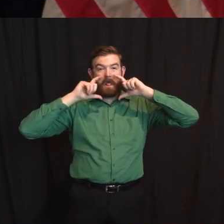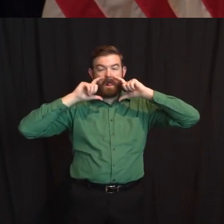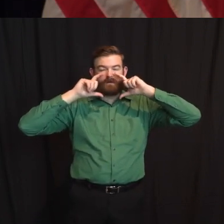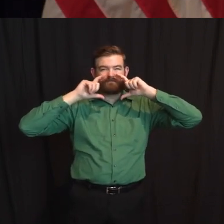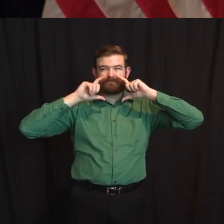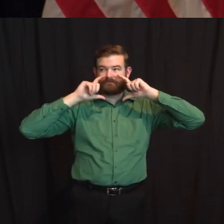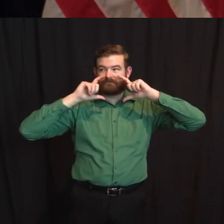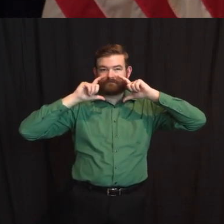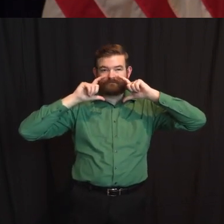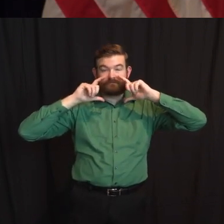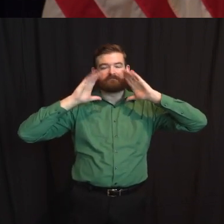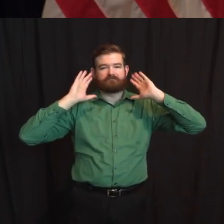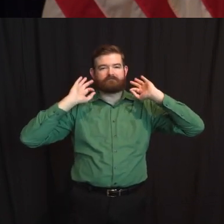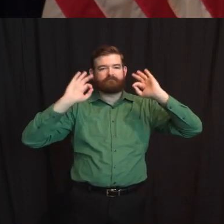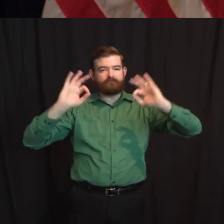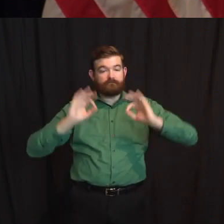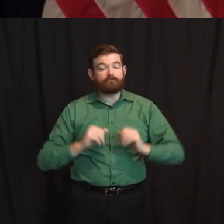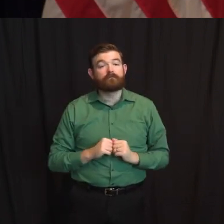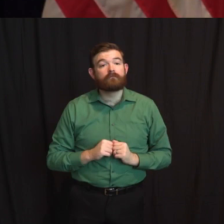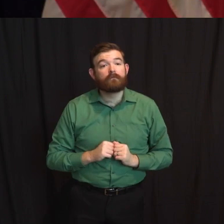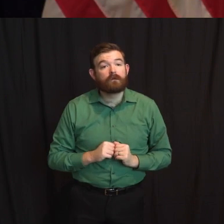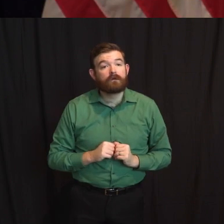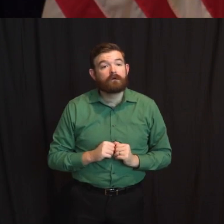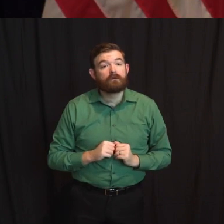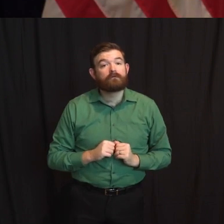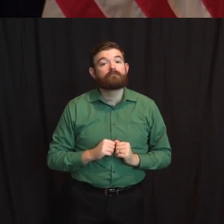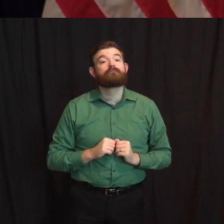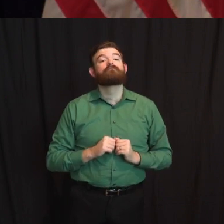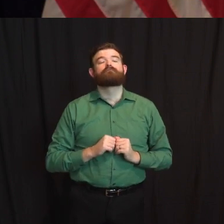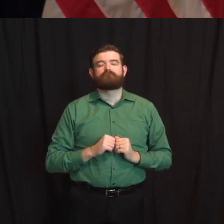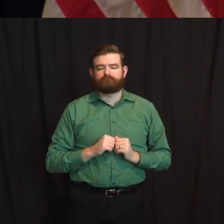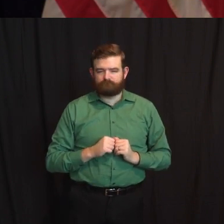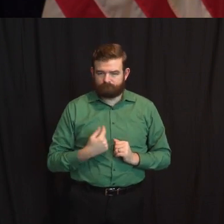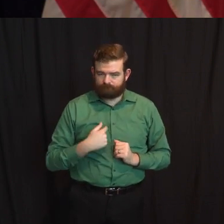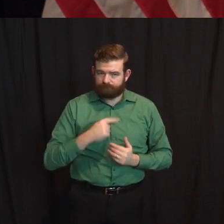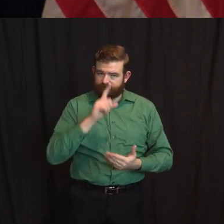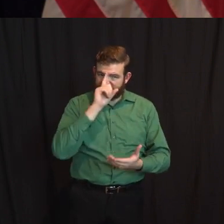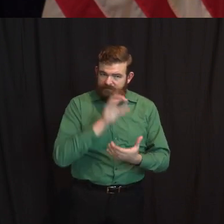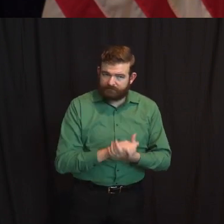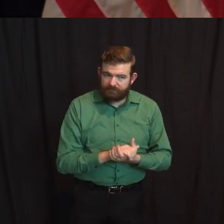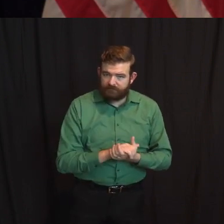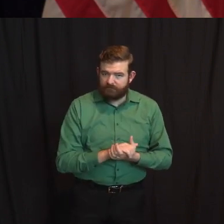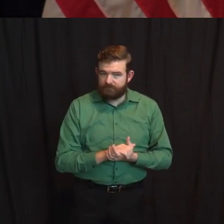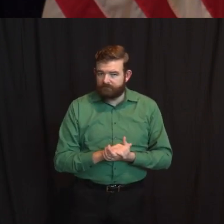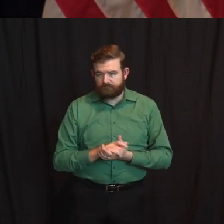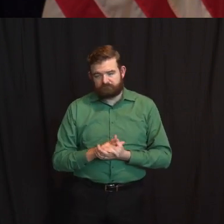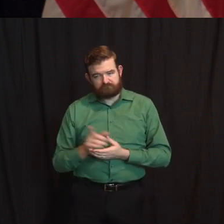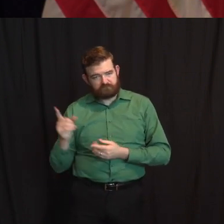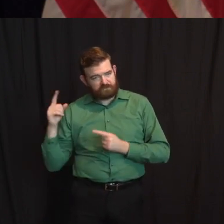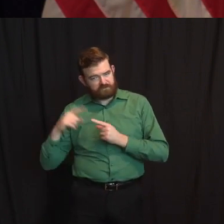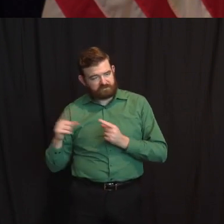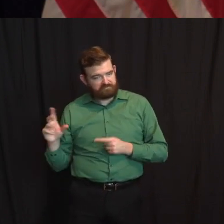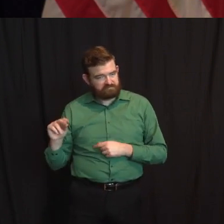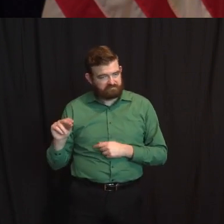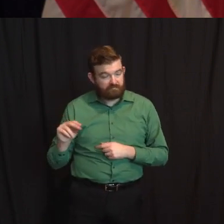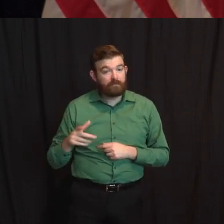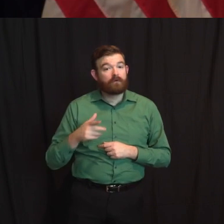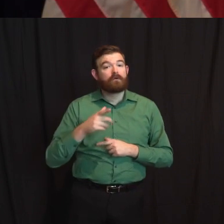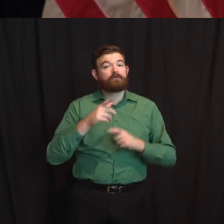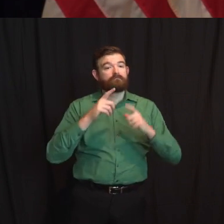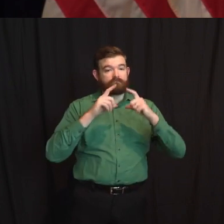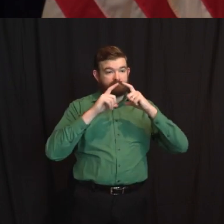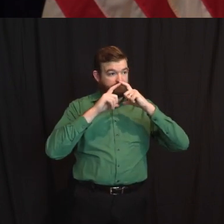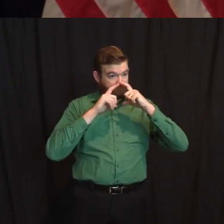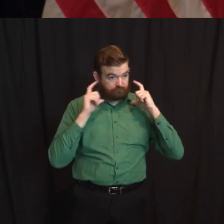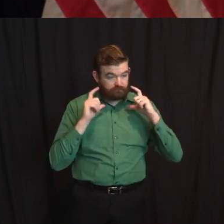Again, I'm of the opinion, and I don't hear anyone disagreeing, that face coverings are a game changer. So that's not in lieu of social